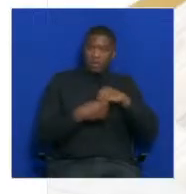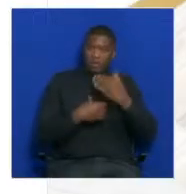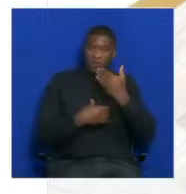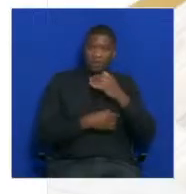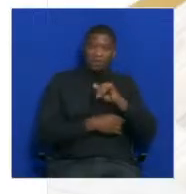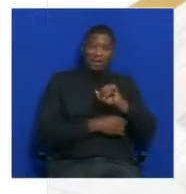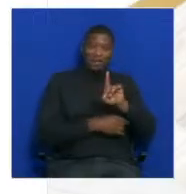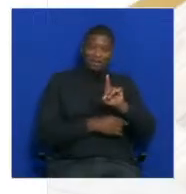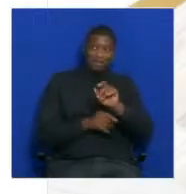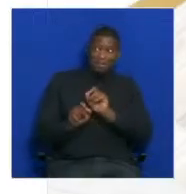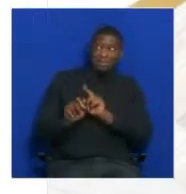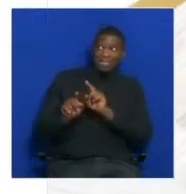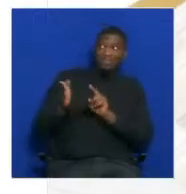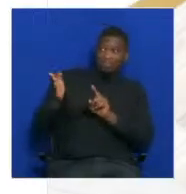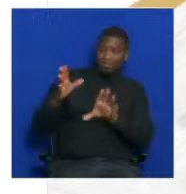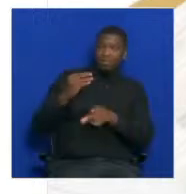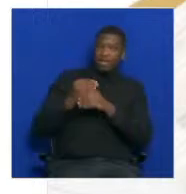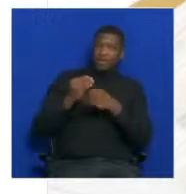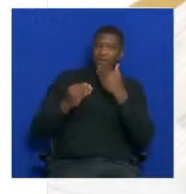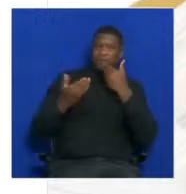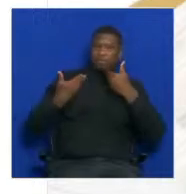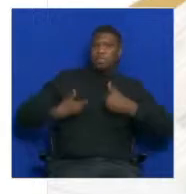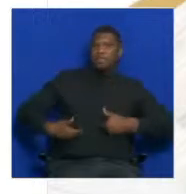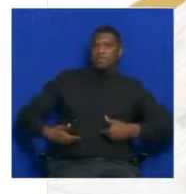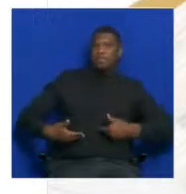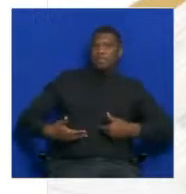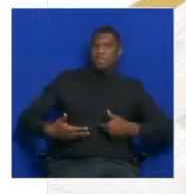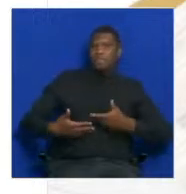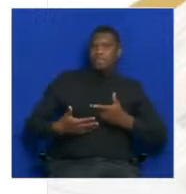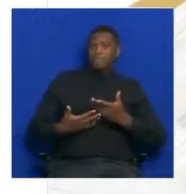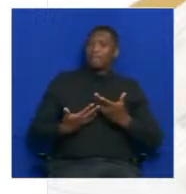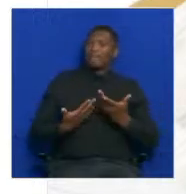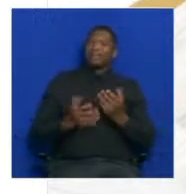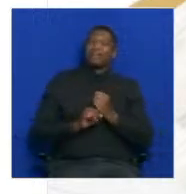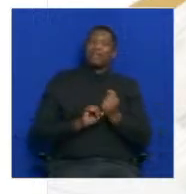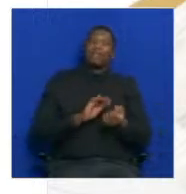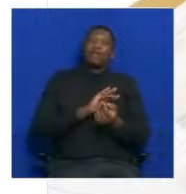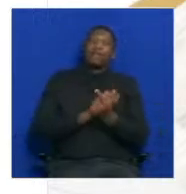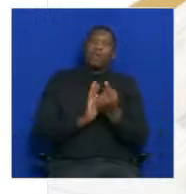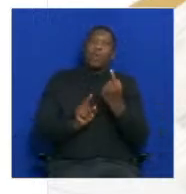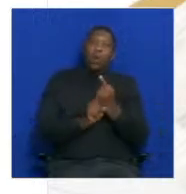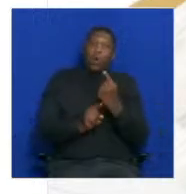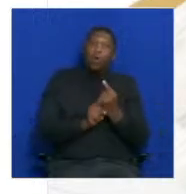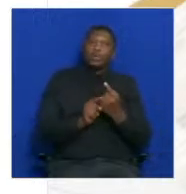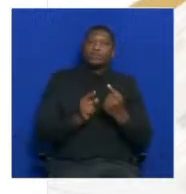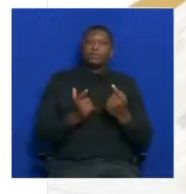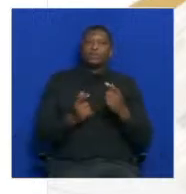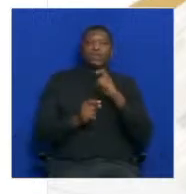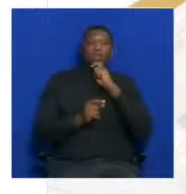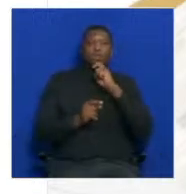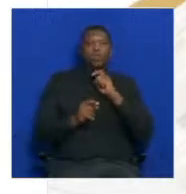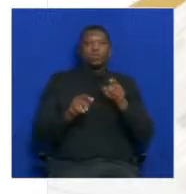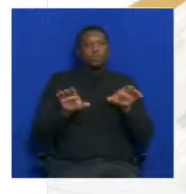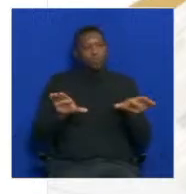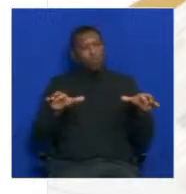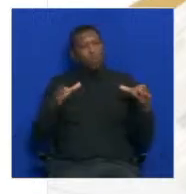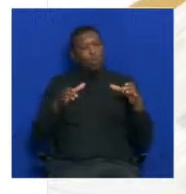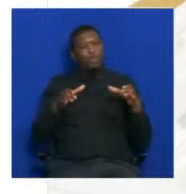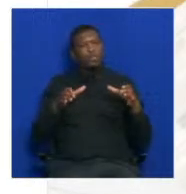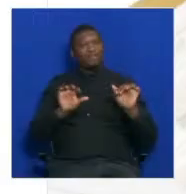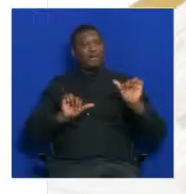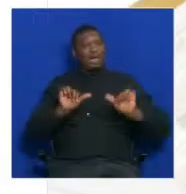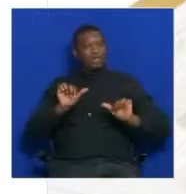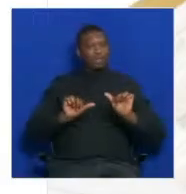me, and were not always routed through the collective assessment that the manual and the case